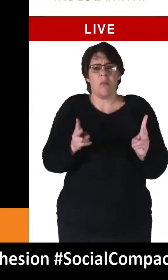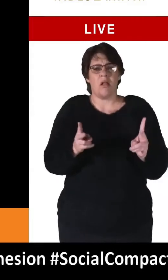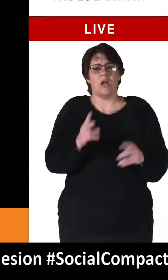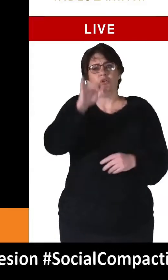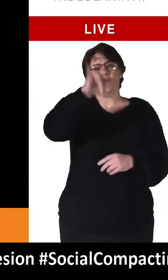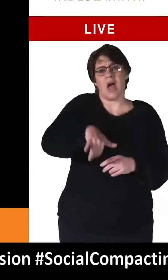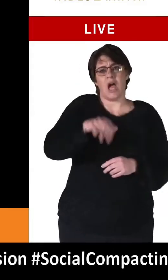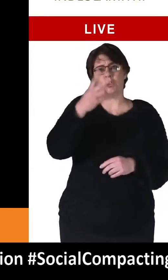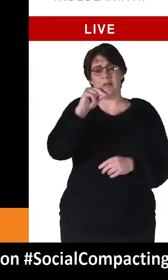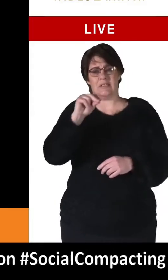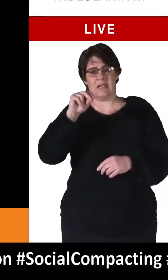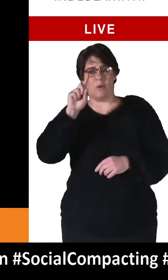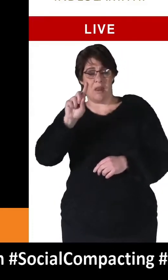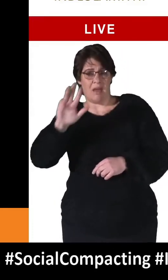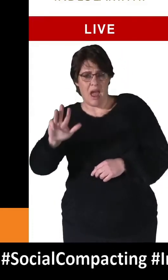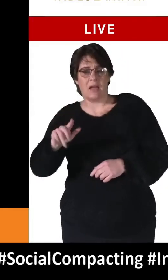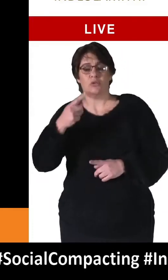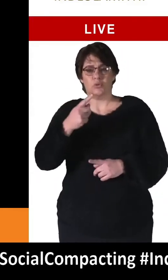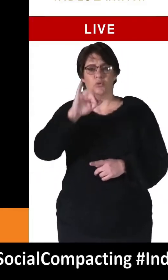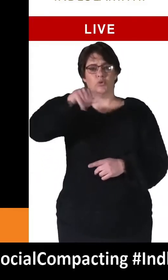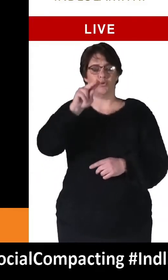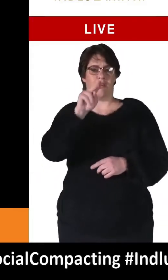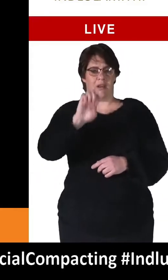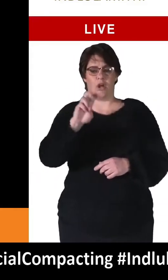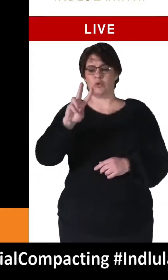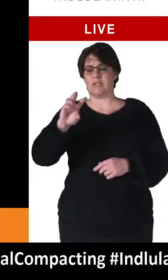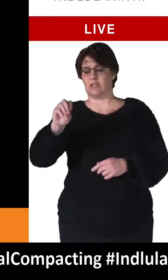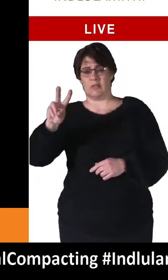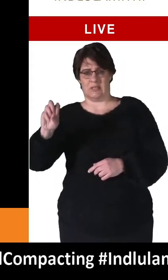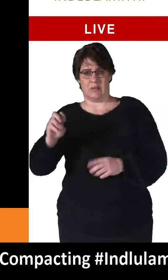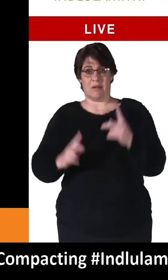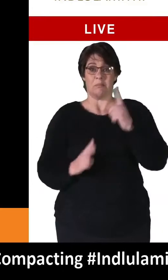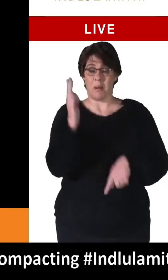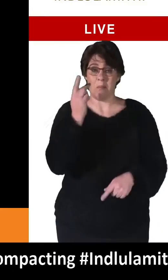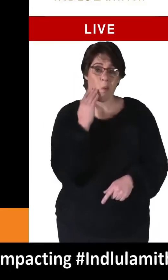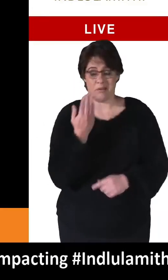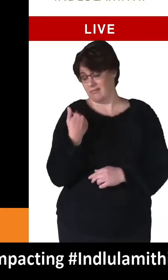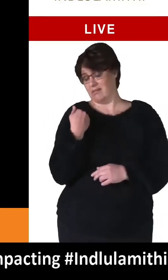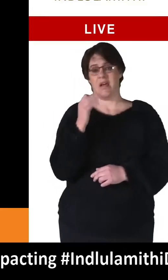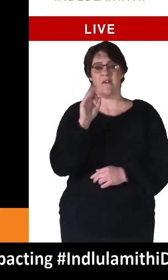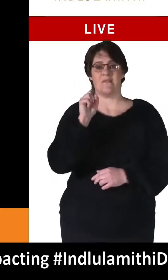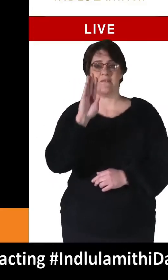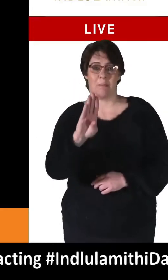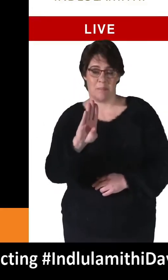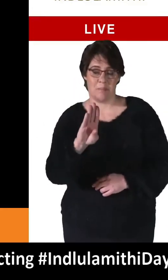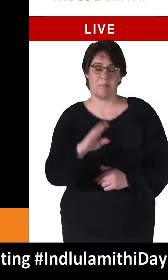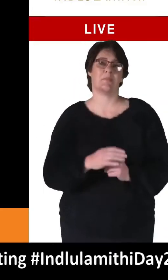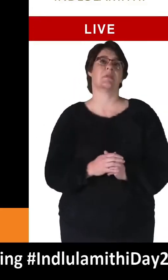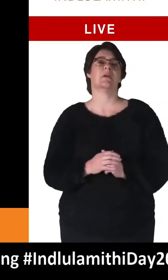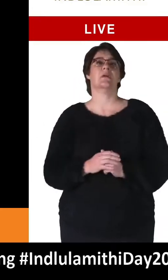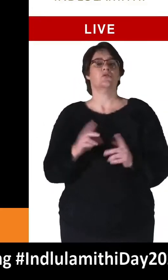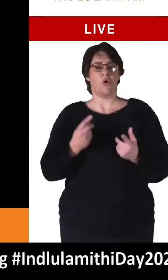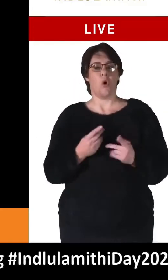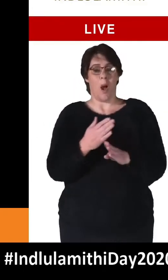July 2019 to June 2020 this year, but we have cut it off at February. So that what I'm going to be presenting to you now is